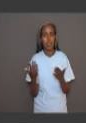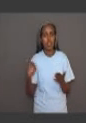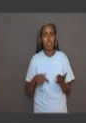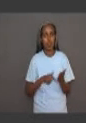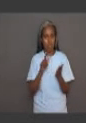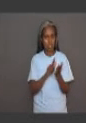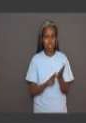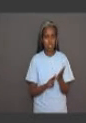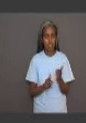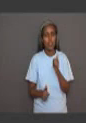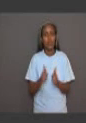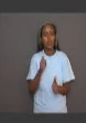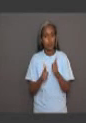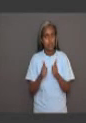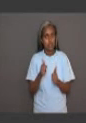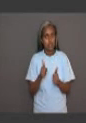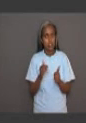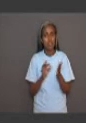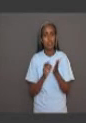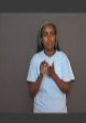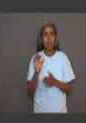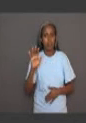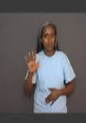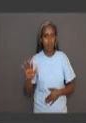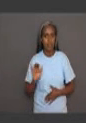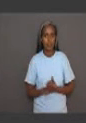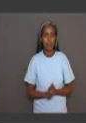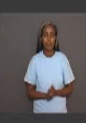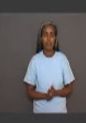list, which is the number 5.